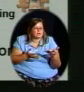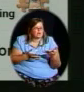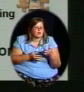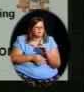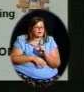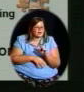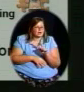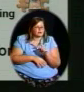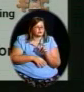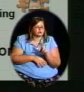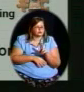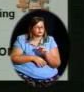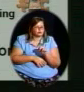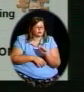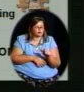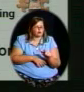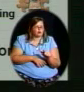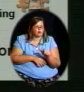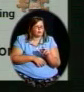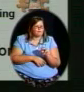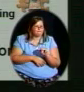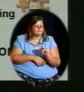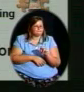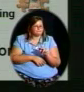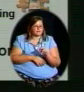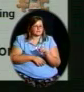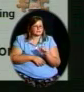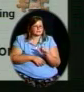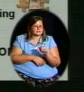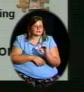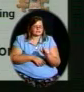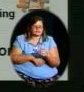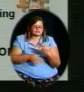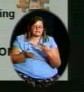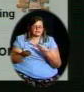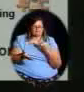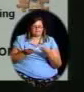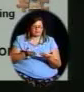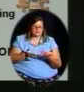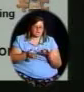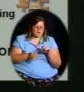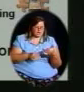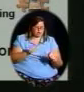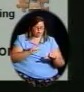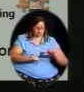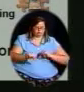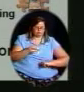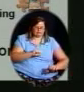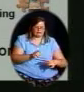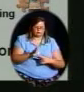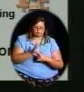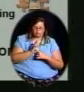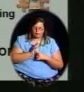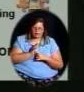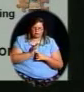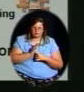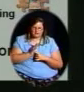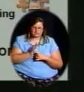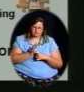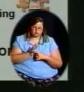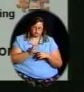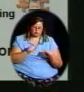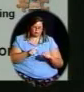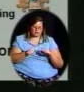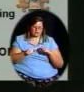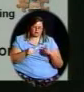the State Department indicates to us that we have to add another science requirement, then we're gearing up and we're doing things differently because of that. So we